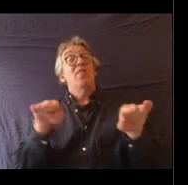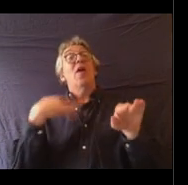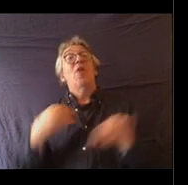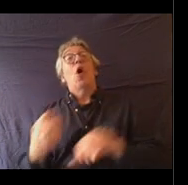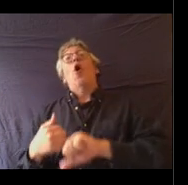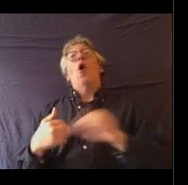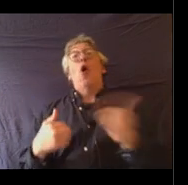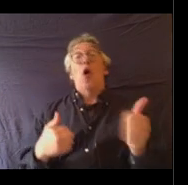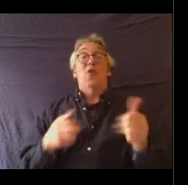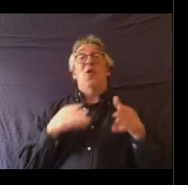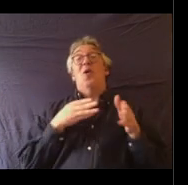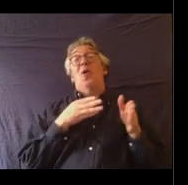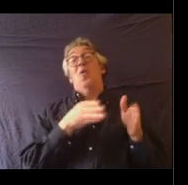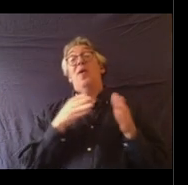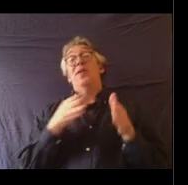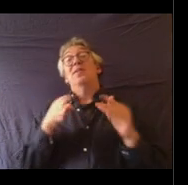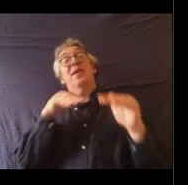contact